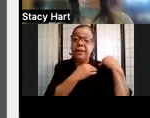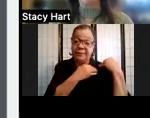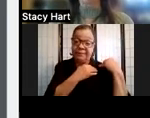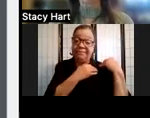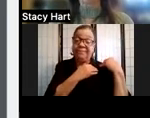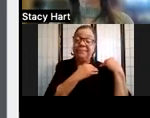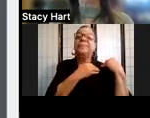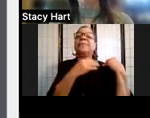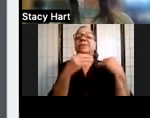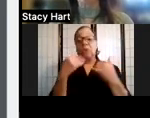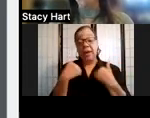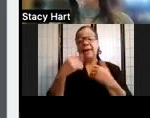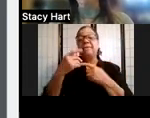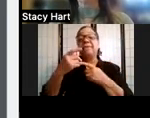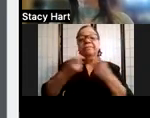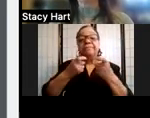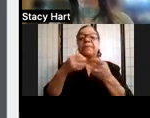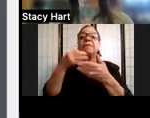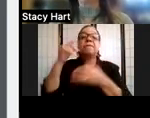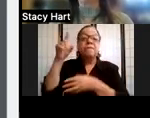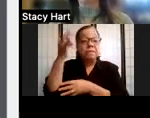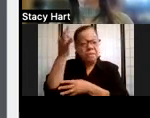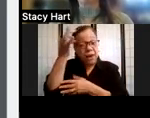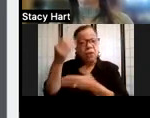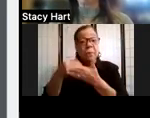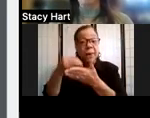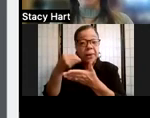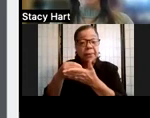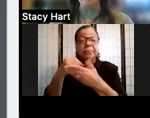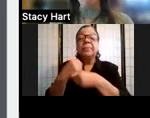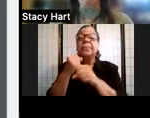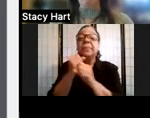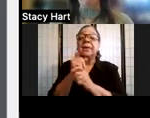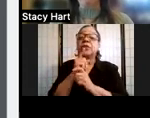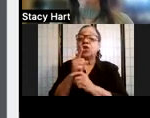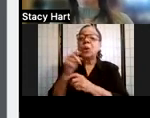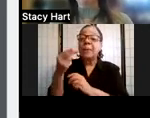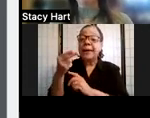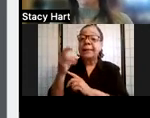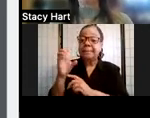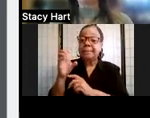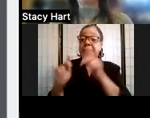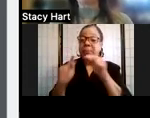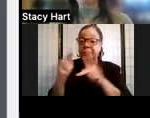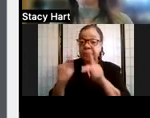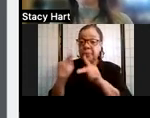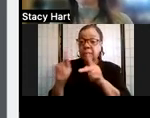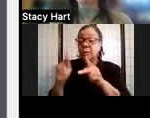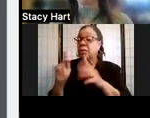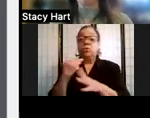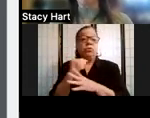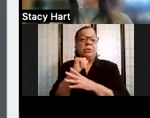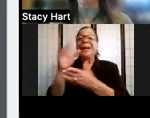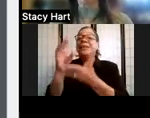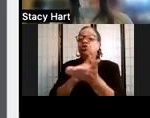of administering federal funds so as to ensure that handicapped persons are not subjected